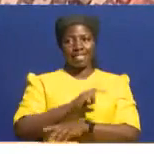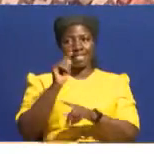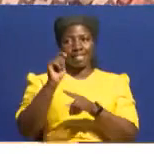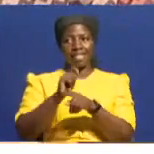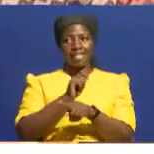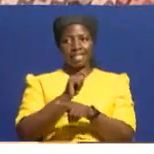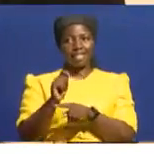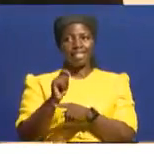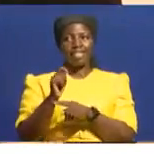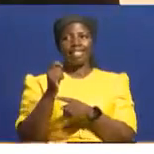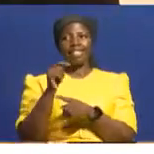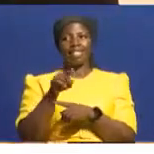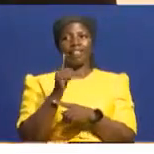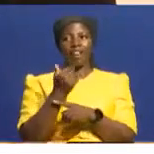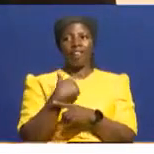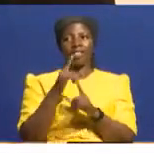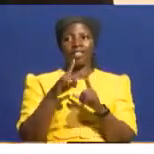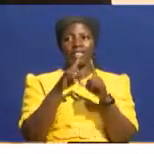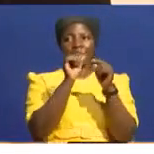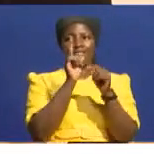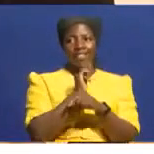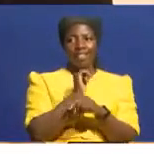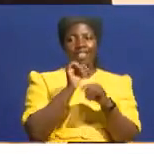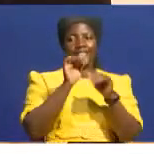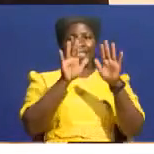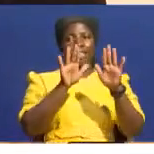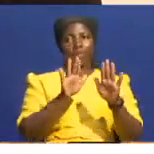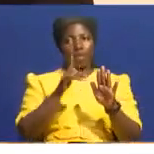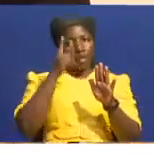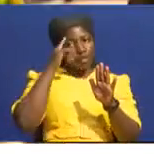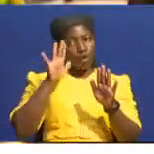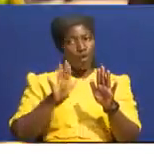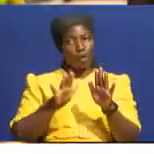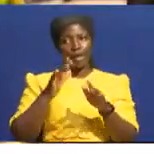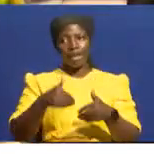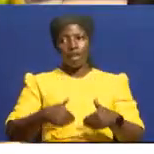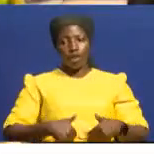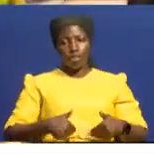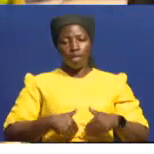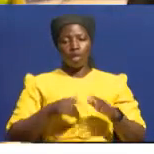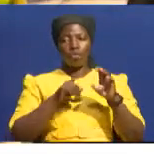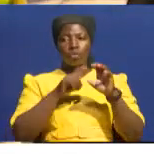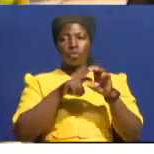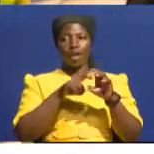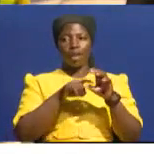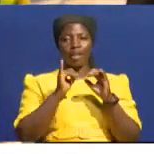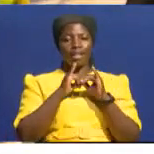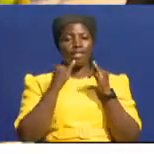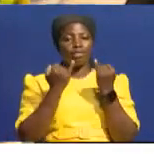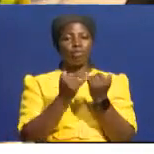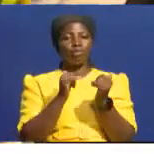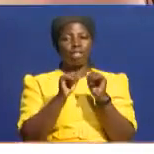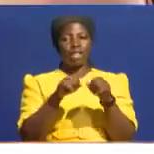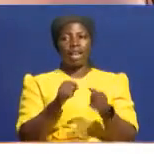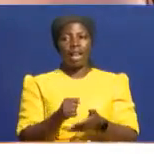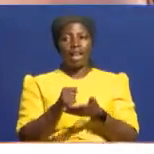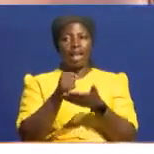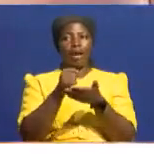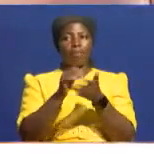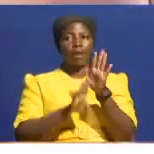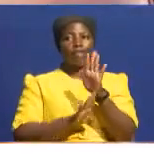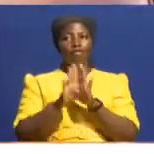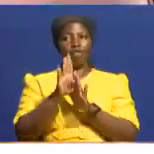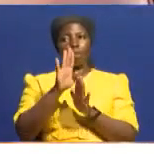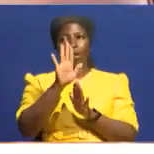chama hicho, Kalu alisema kwamba ipo haja kina mama na vijana kujiunga na mashirika yatakayowasaidia kujiendeleza